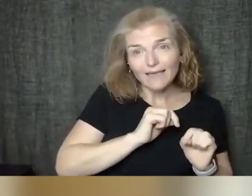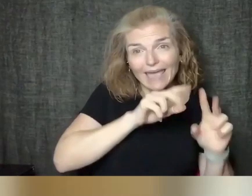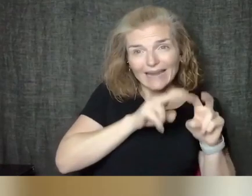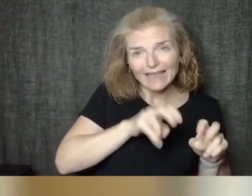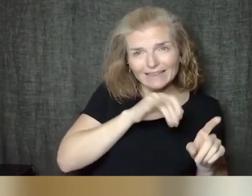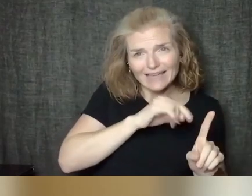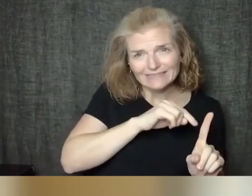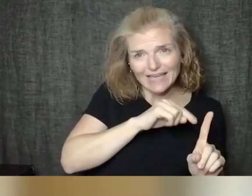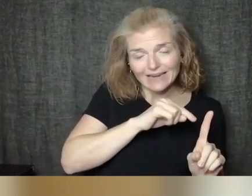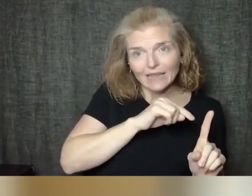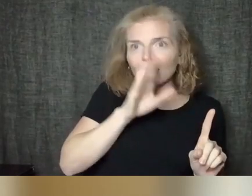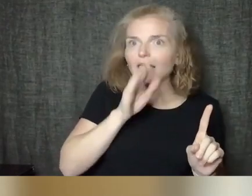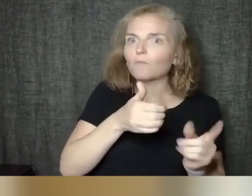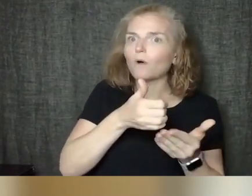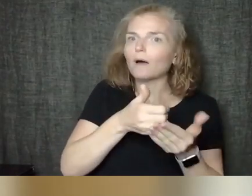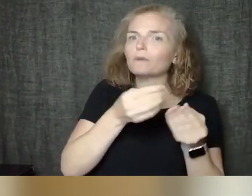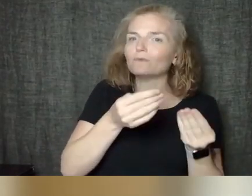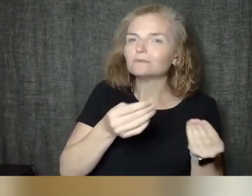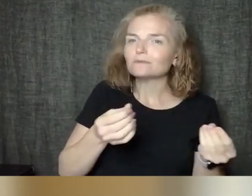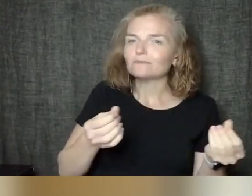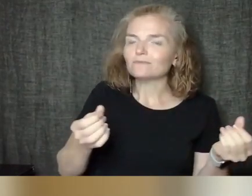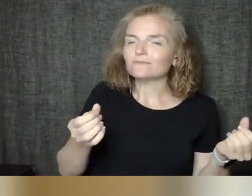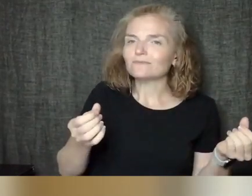And the mind settles, sitting and breathing.